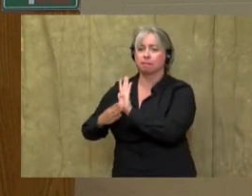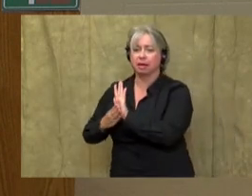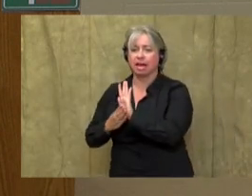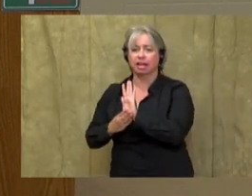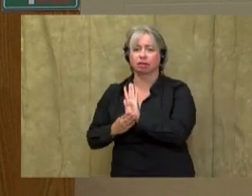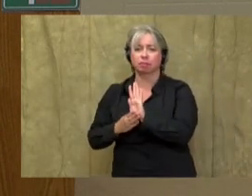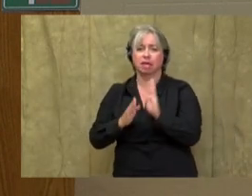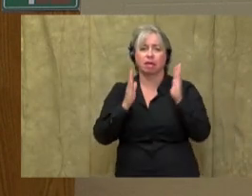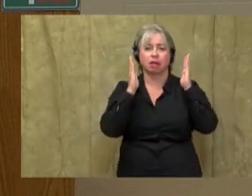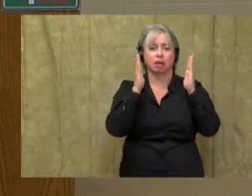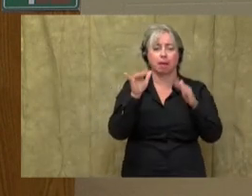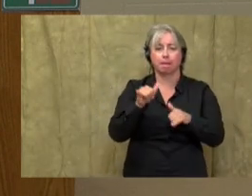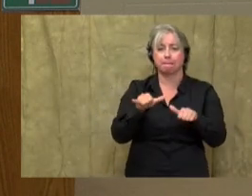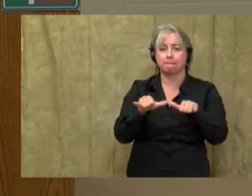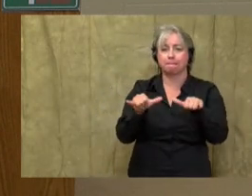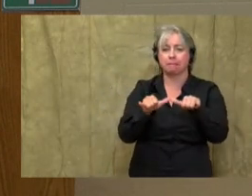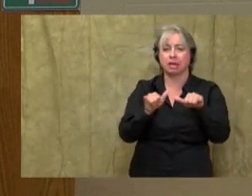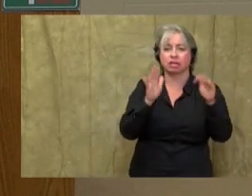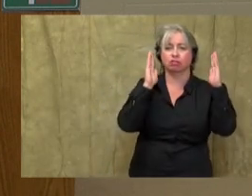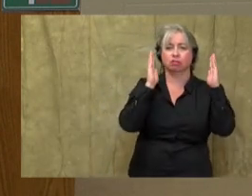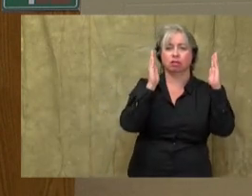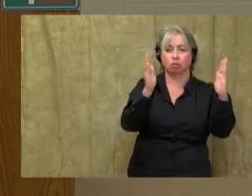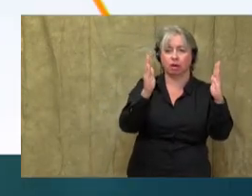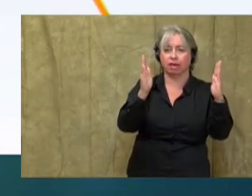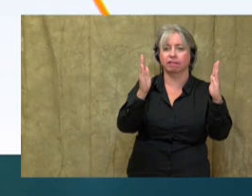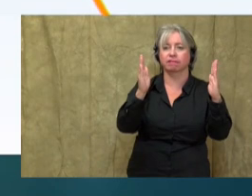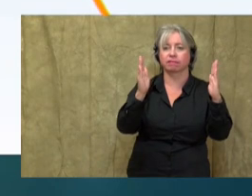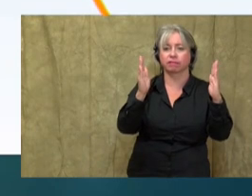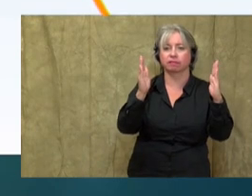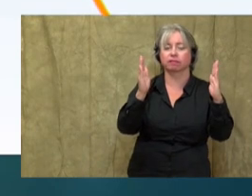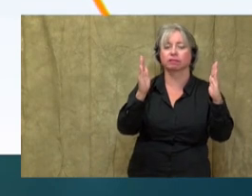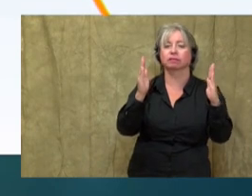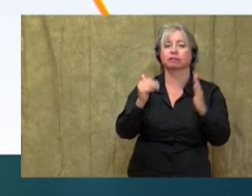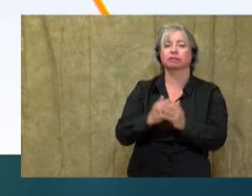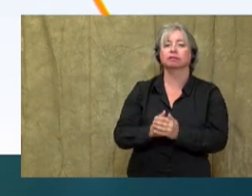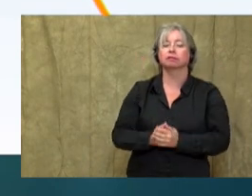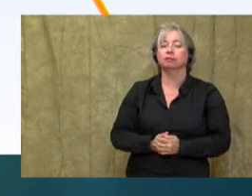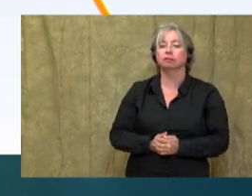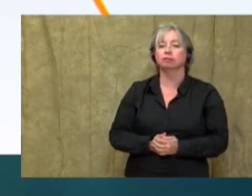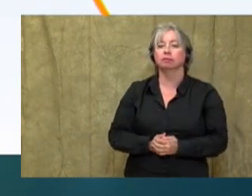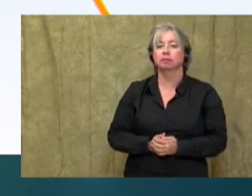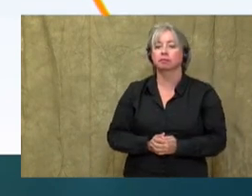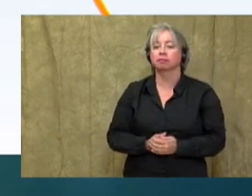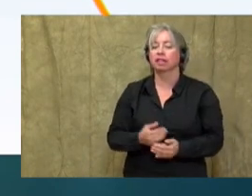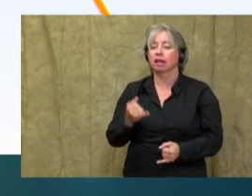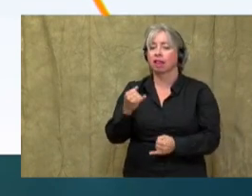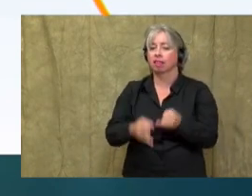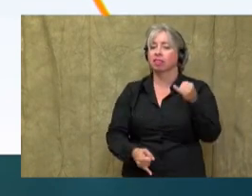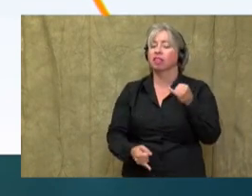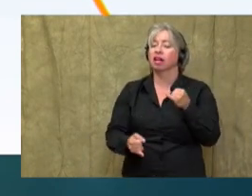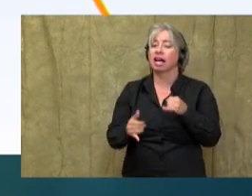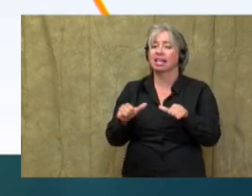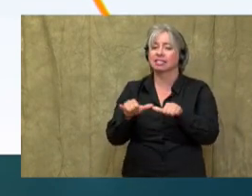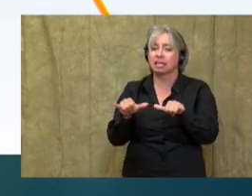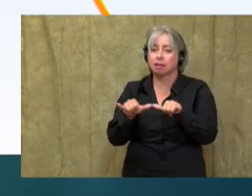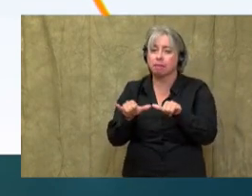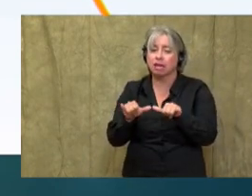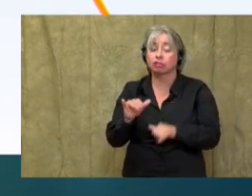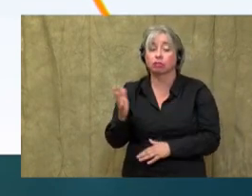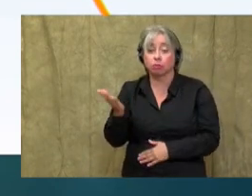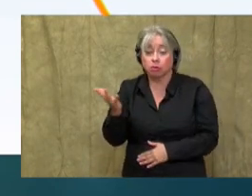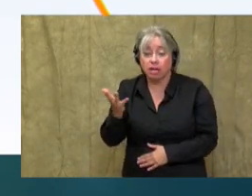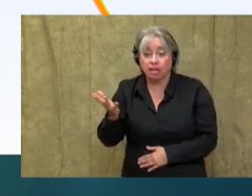one way to measure the property of waves. And then on the transverse wave, the last thing we have to measure